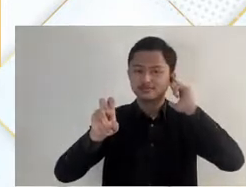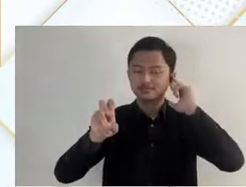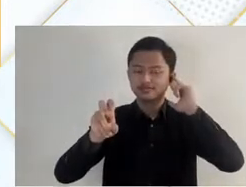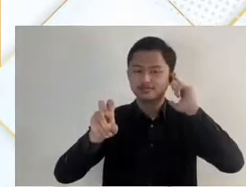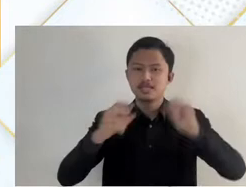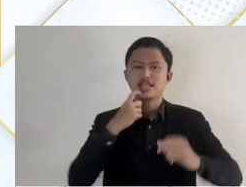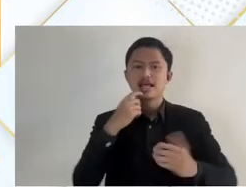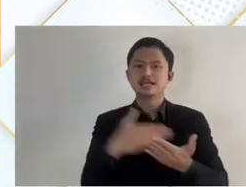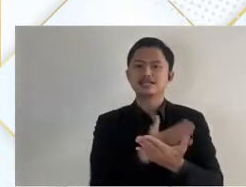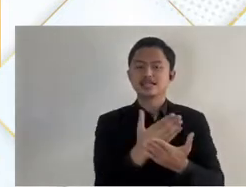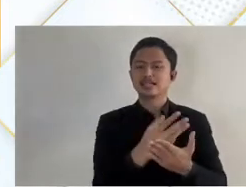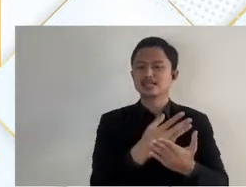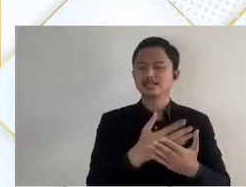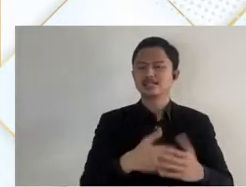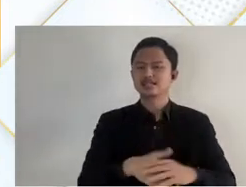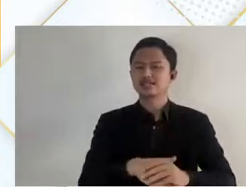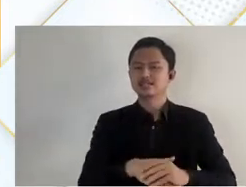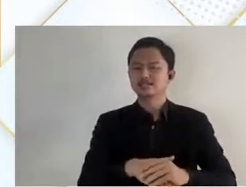is something that Fiji